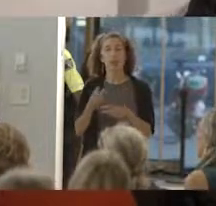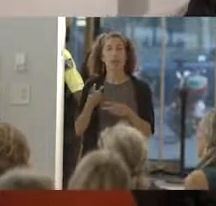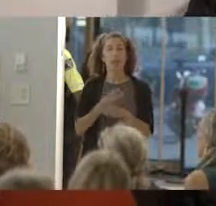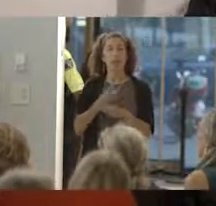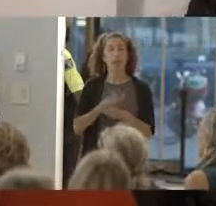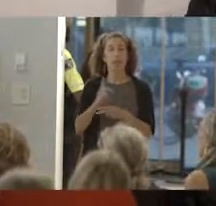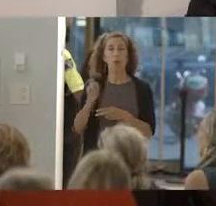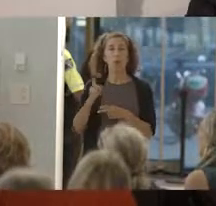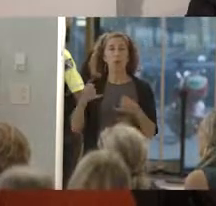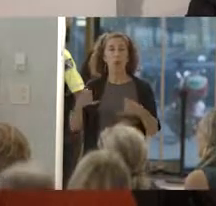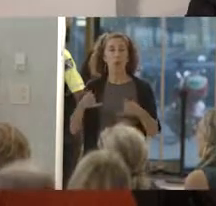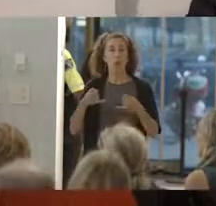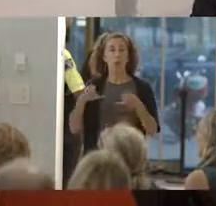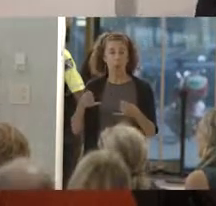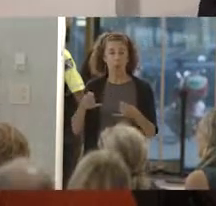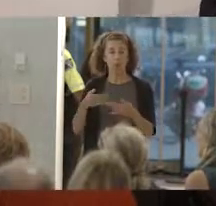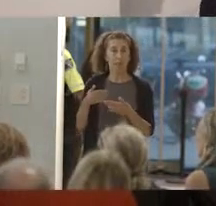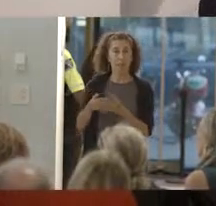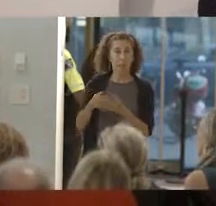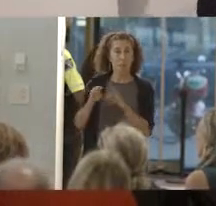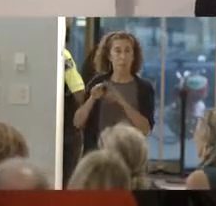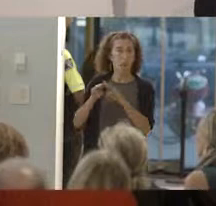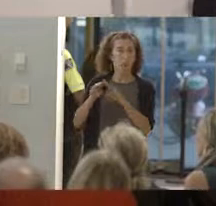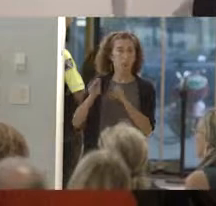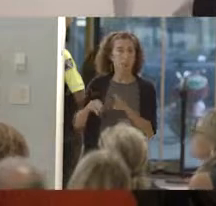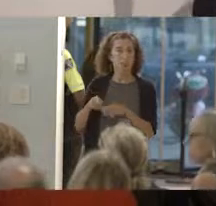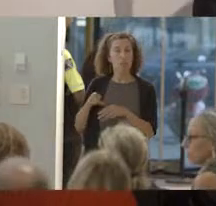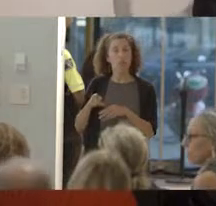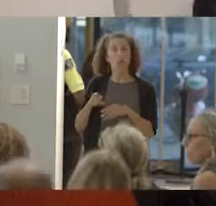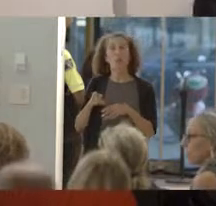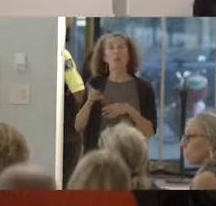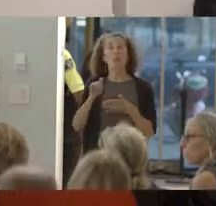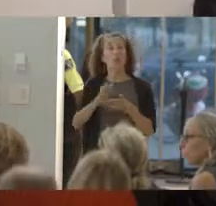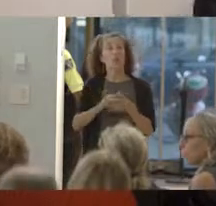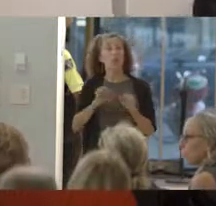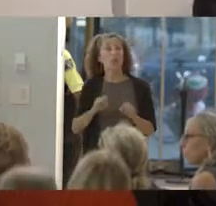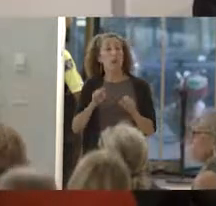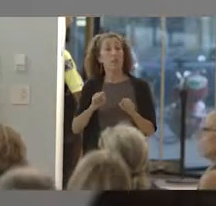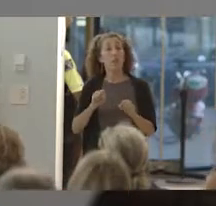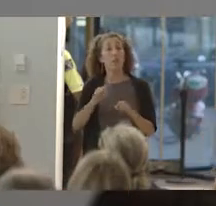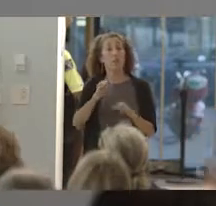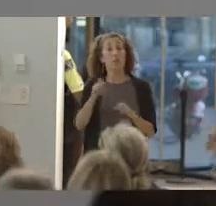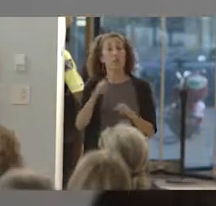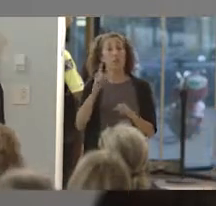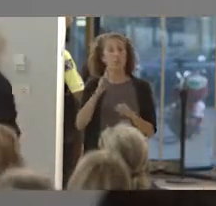to the museum, and certainly I would see that being on the table as a legitimate design question once we move